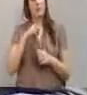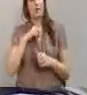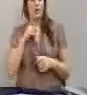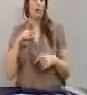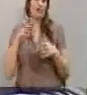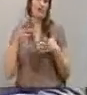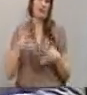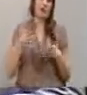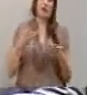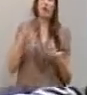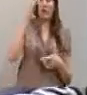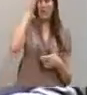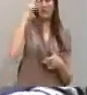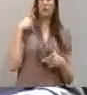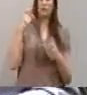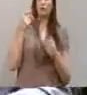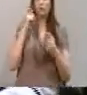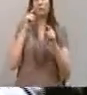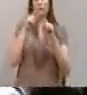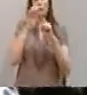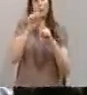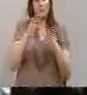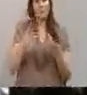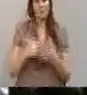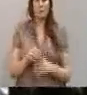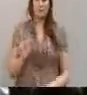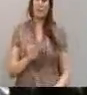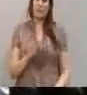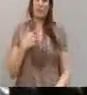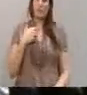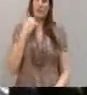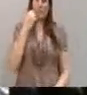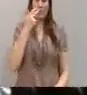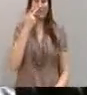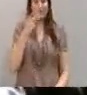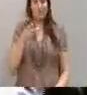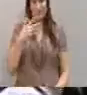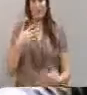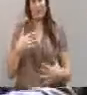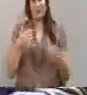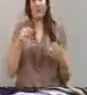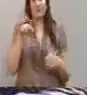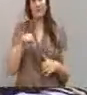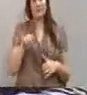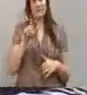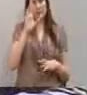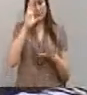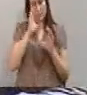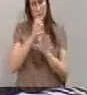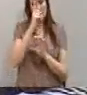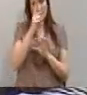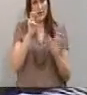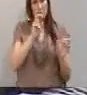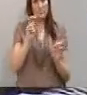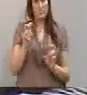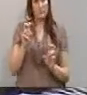government can do to achieve that goal. I would rather see a Parliament which focuses on a single issue and has